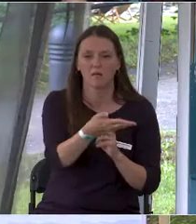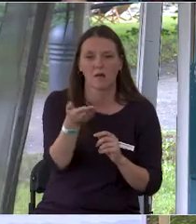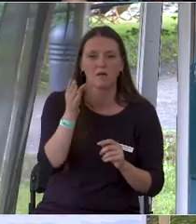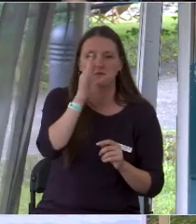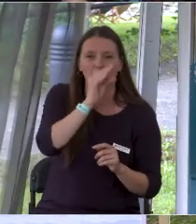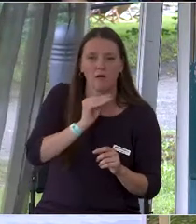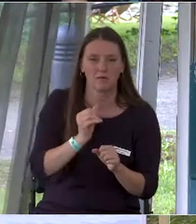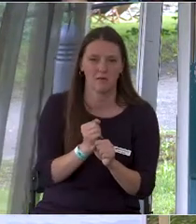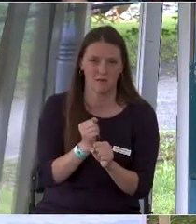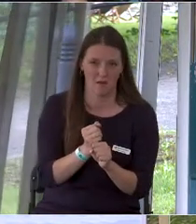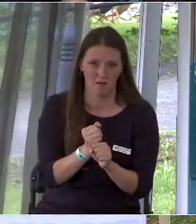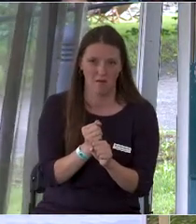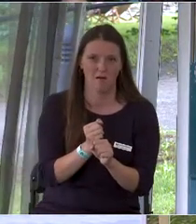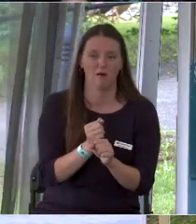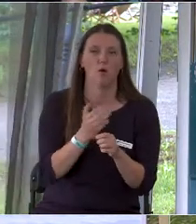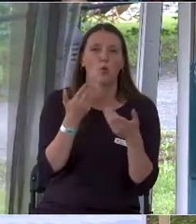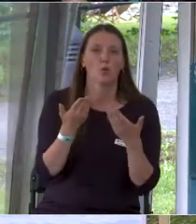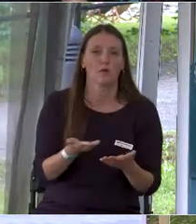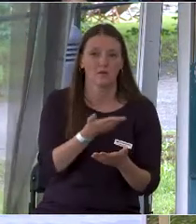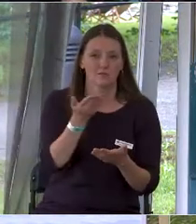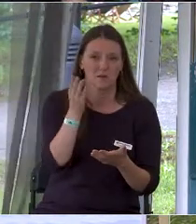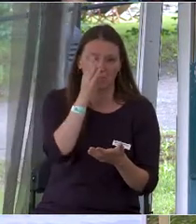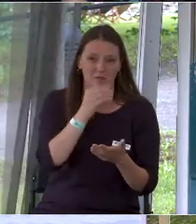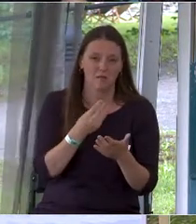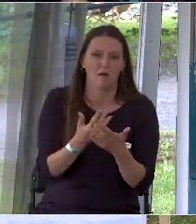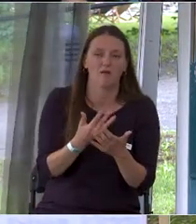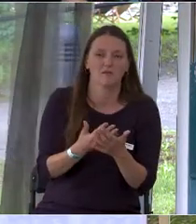same message to that very person, which is the general system.